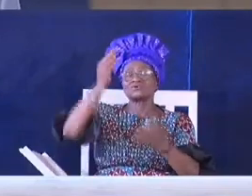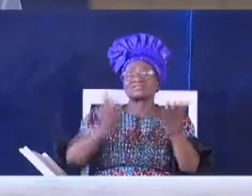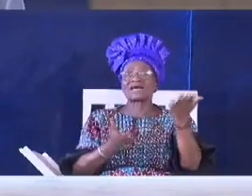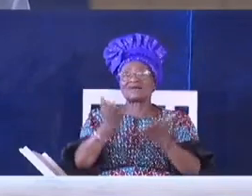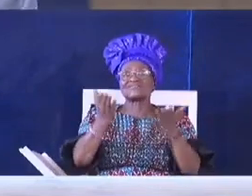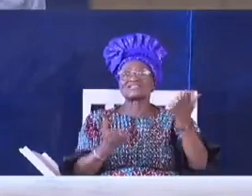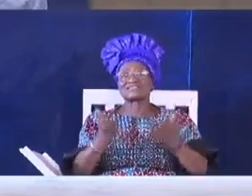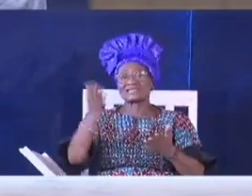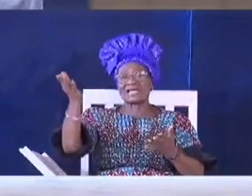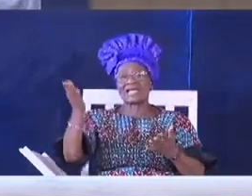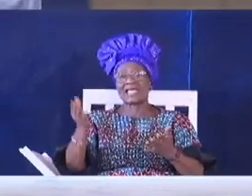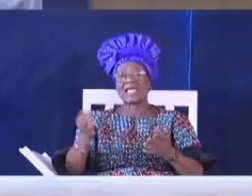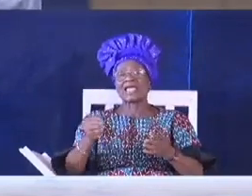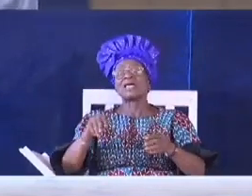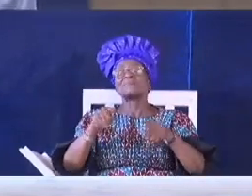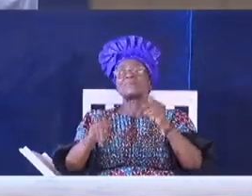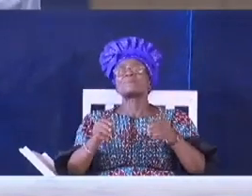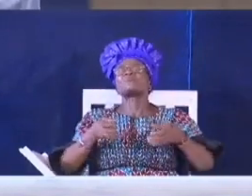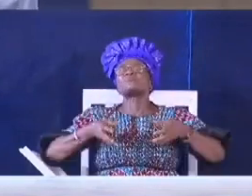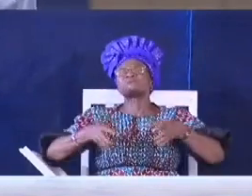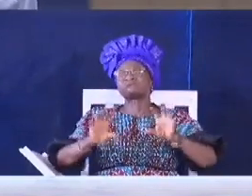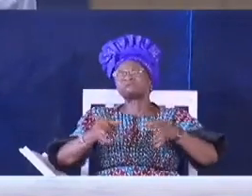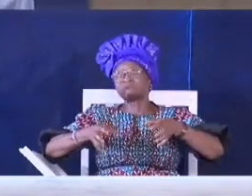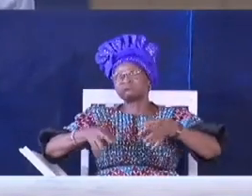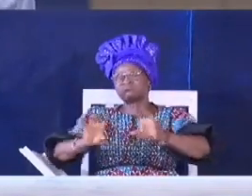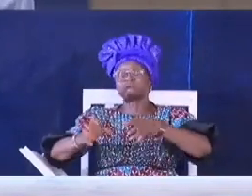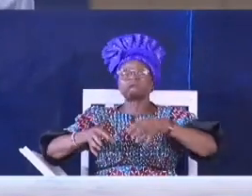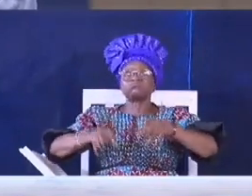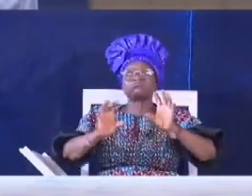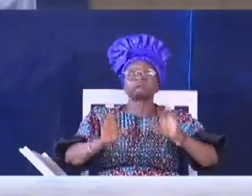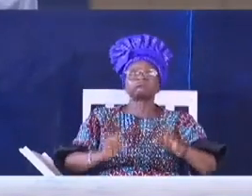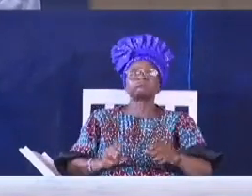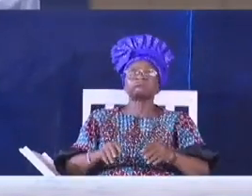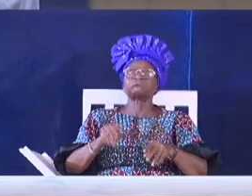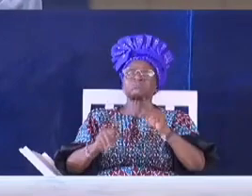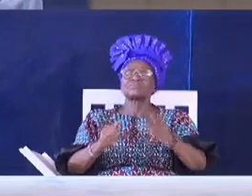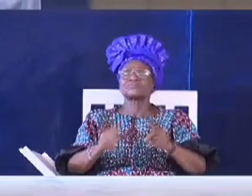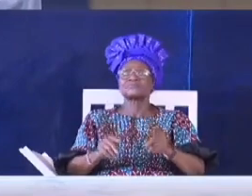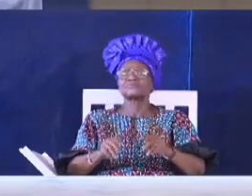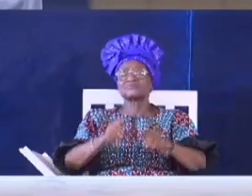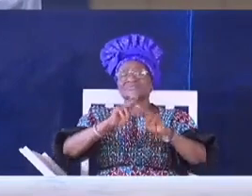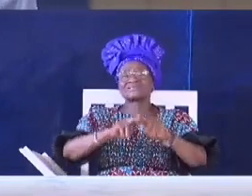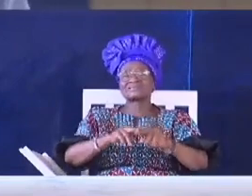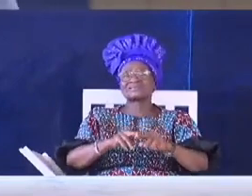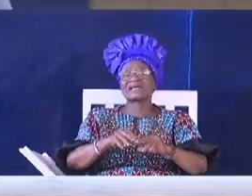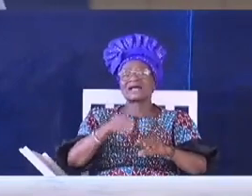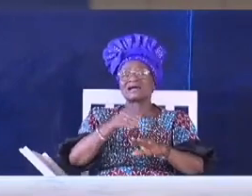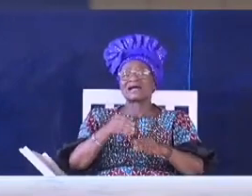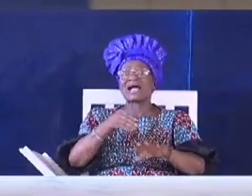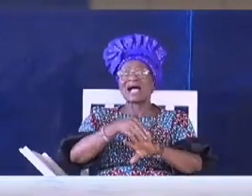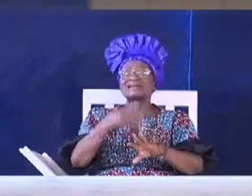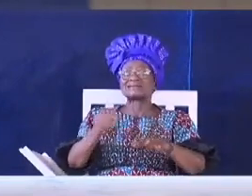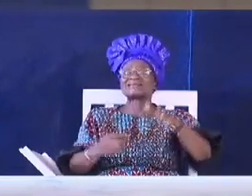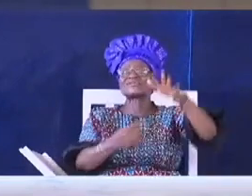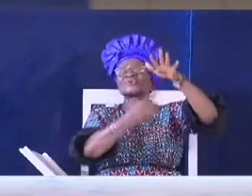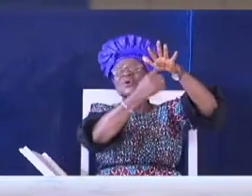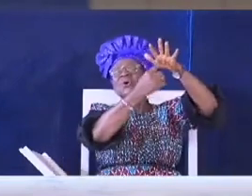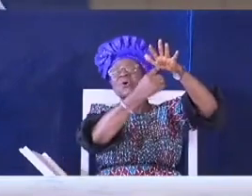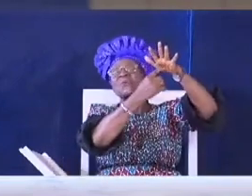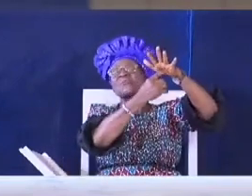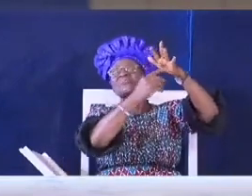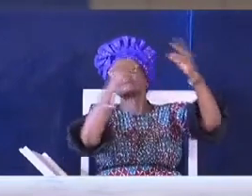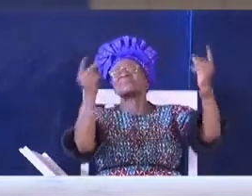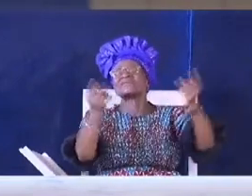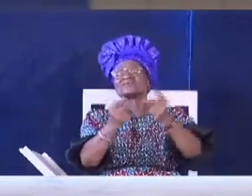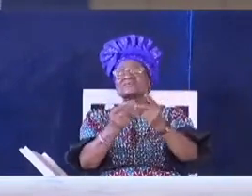people. People were sitting at the very top of the gallery or whatever you can call it. And